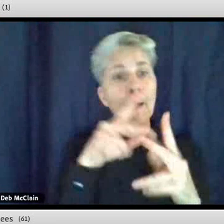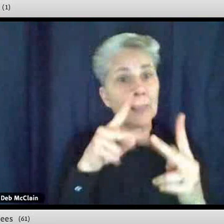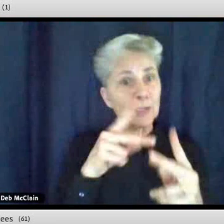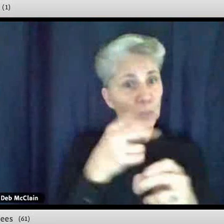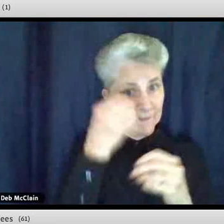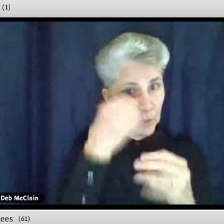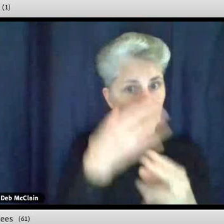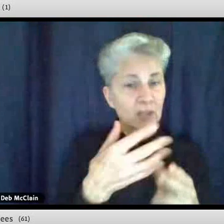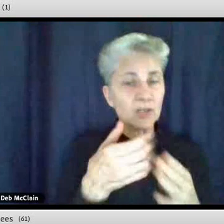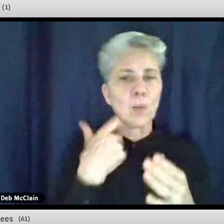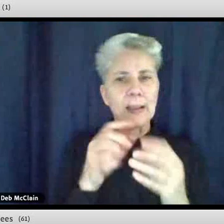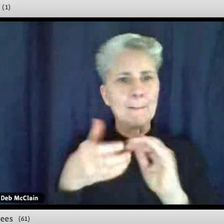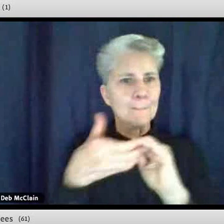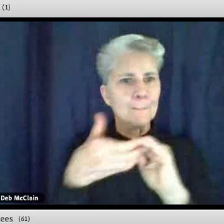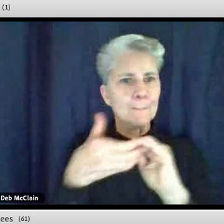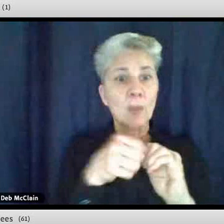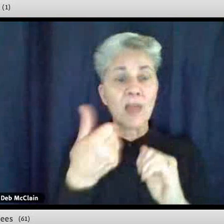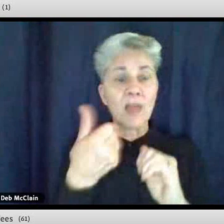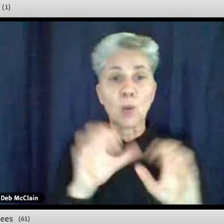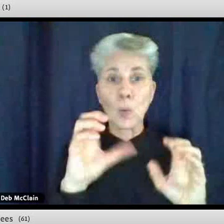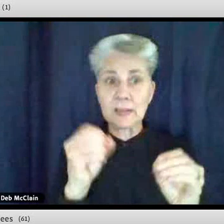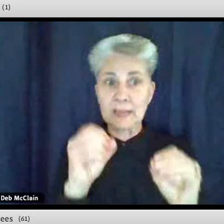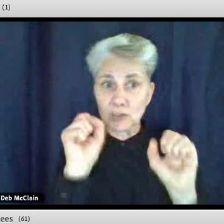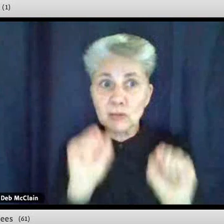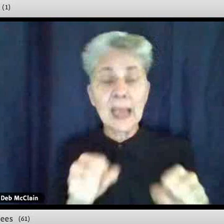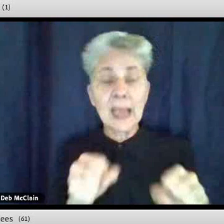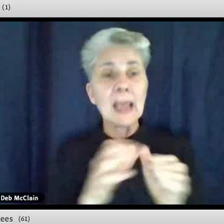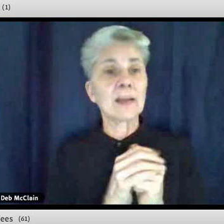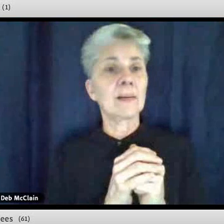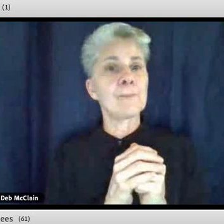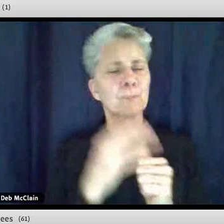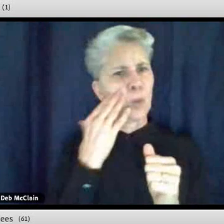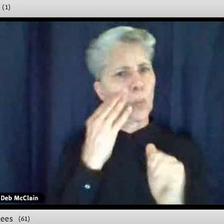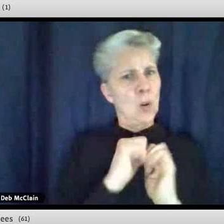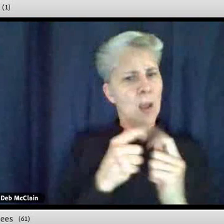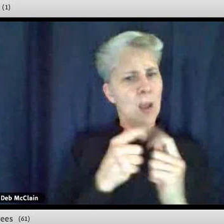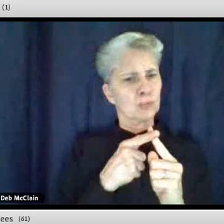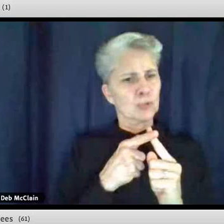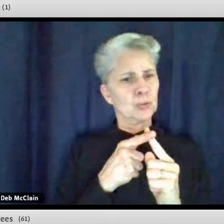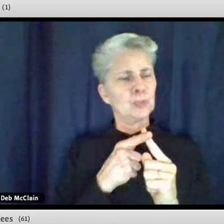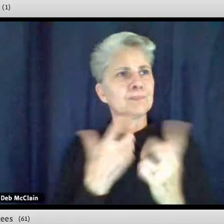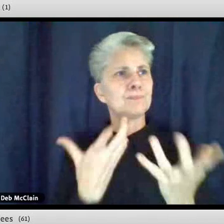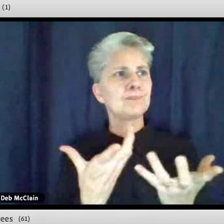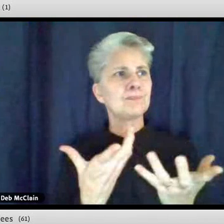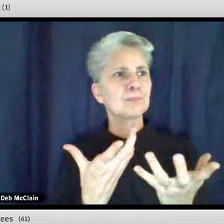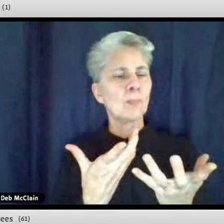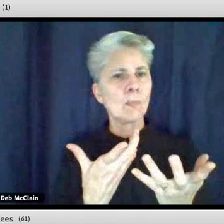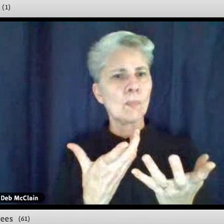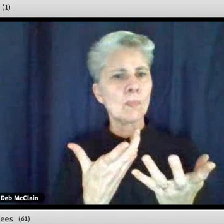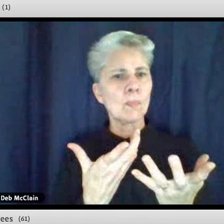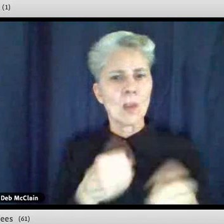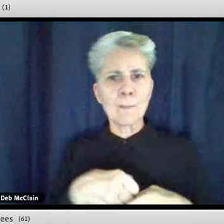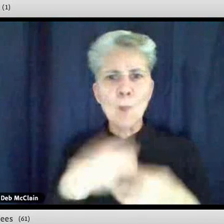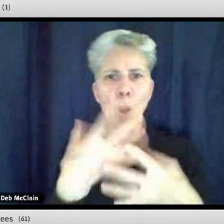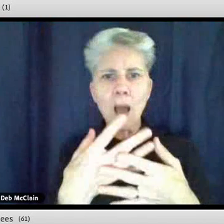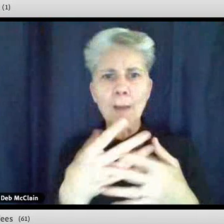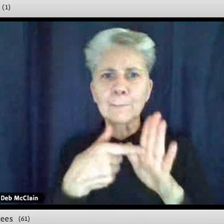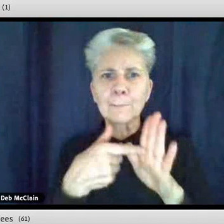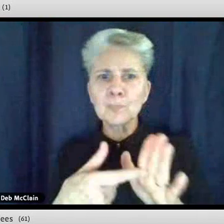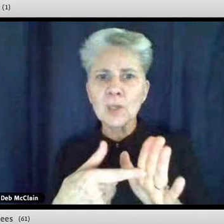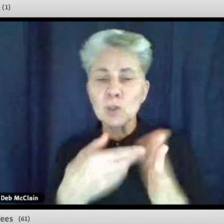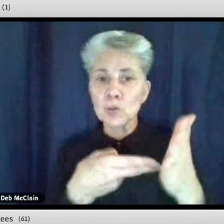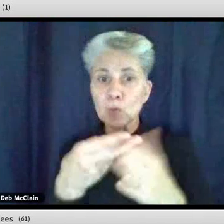Uh, we're good at, yes, verifying info, a place to get information. Again, we can partner with other organizations. We